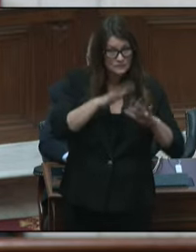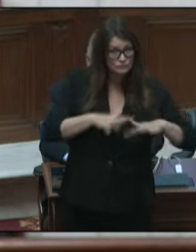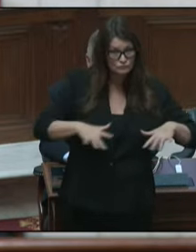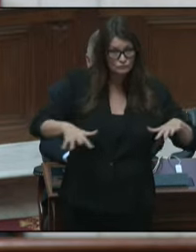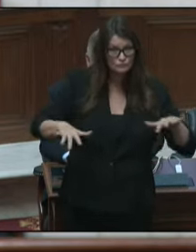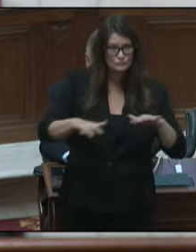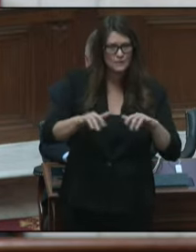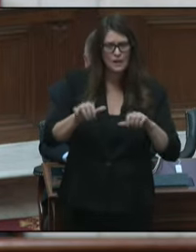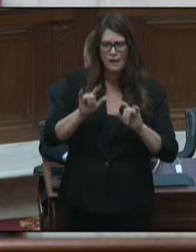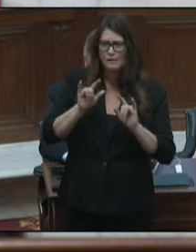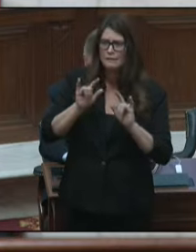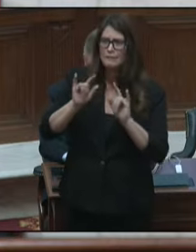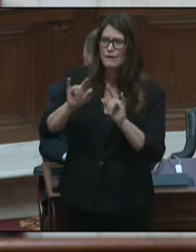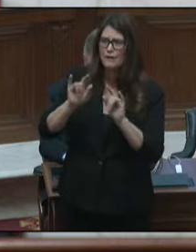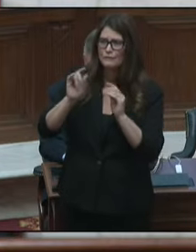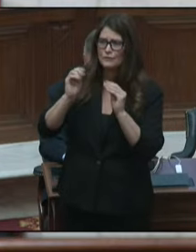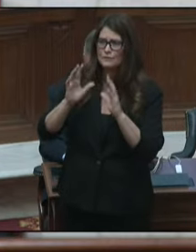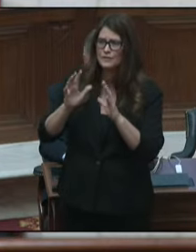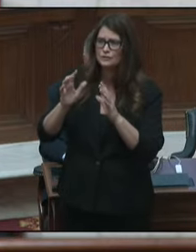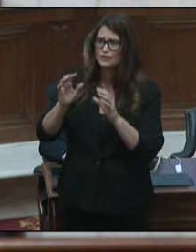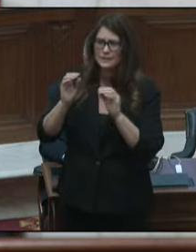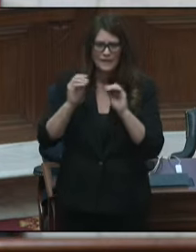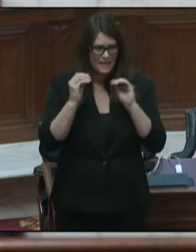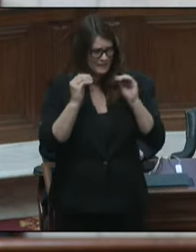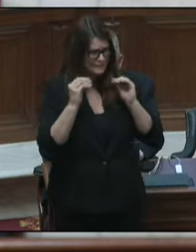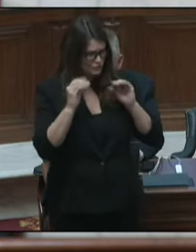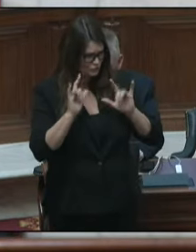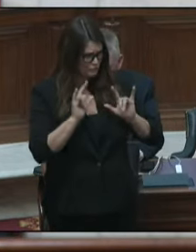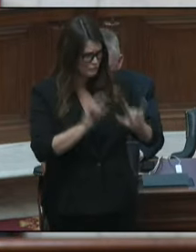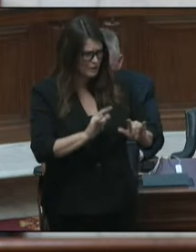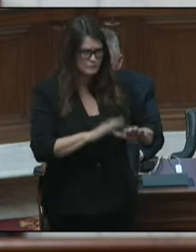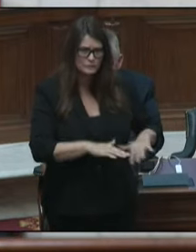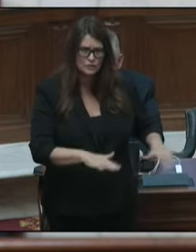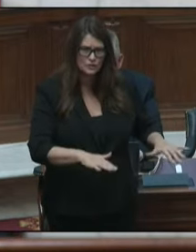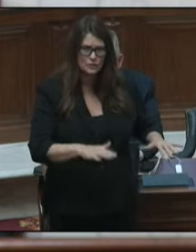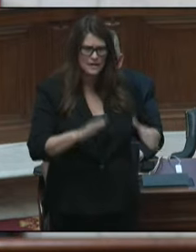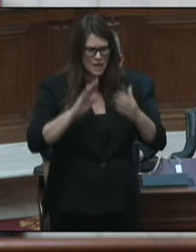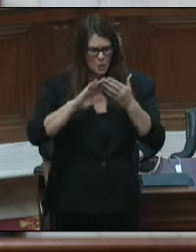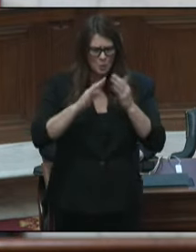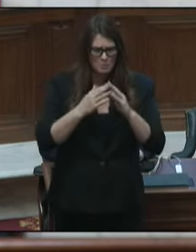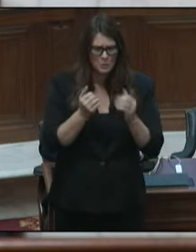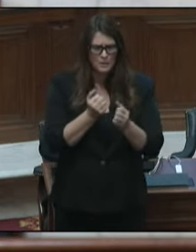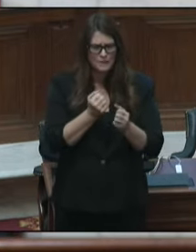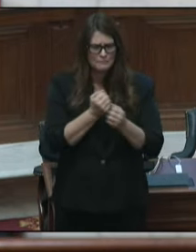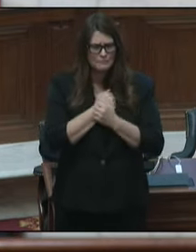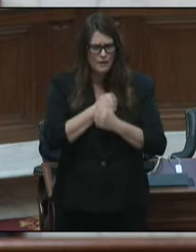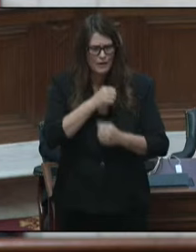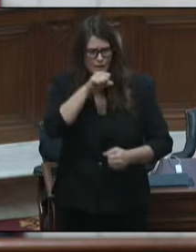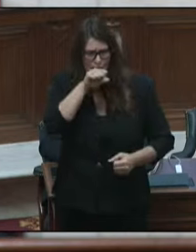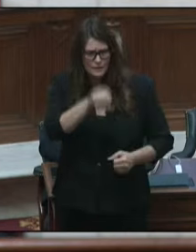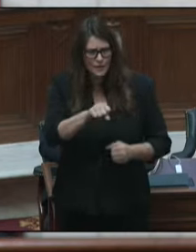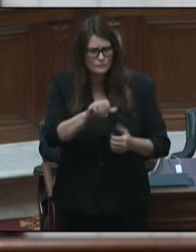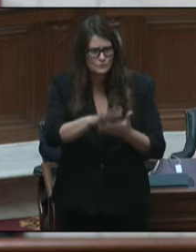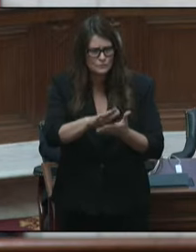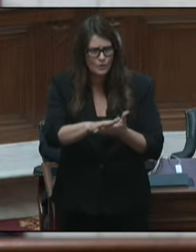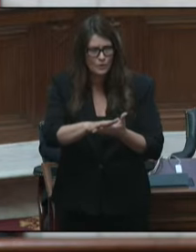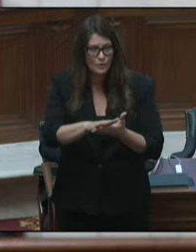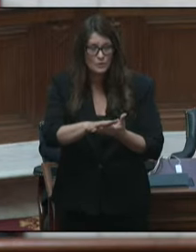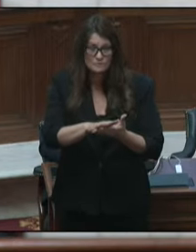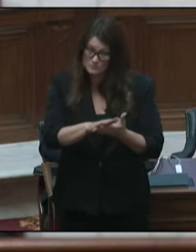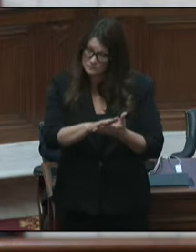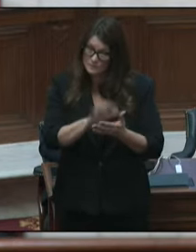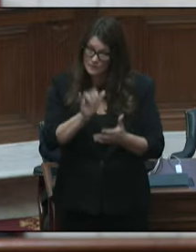love the teacher and the teacher loves the kids and the community loves the school, we got a lot going on in a good way,